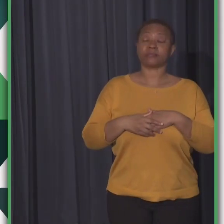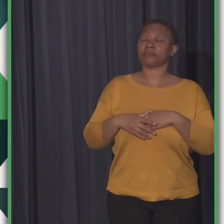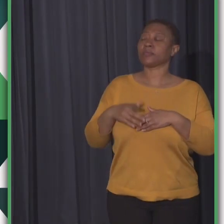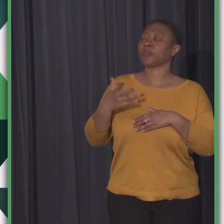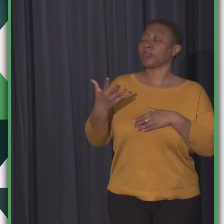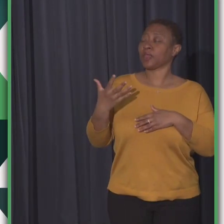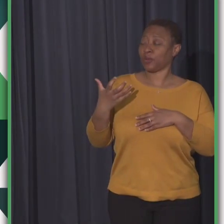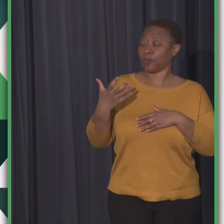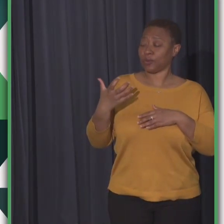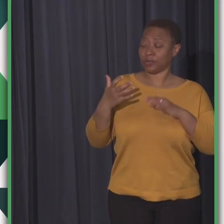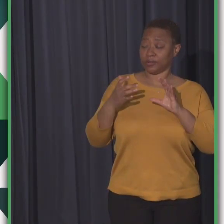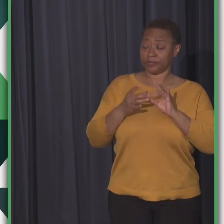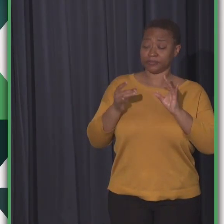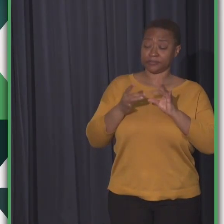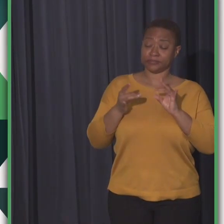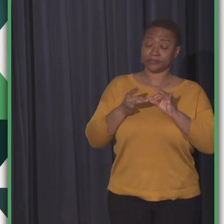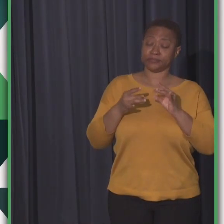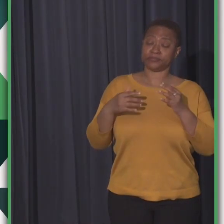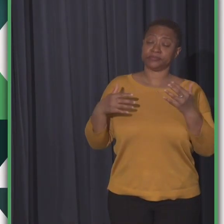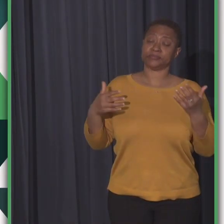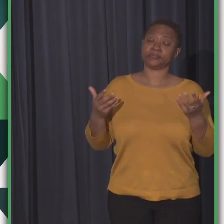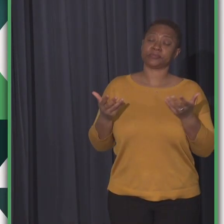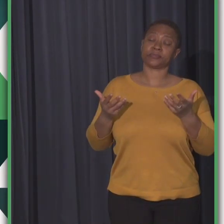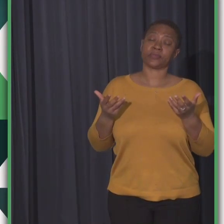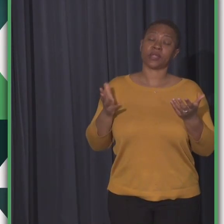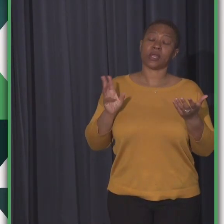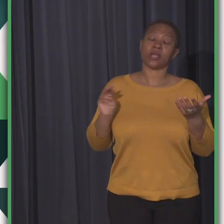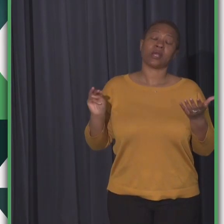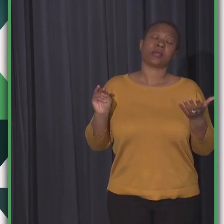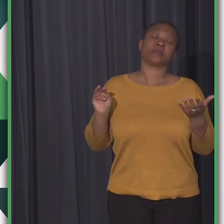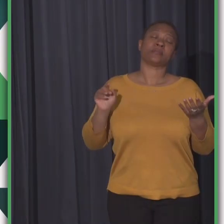to also just say that, you know,